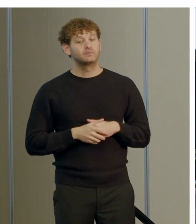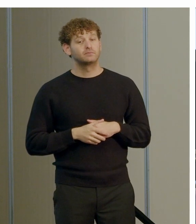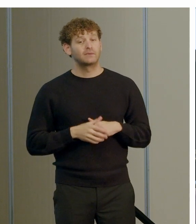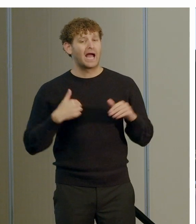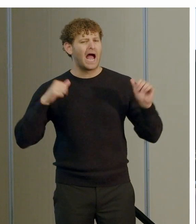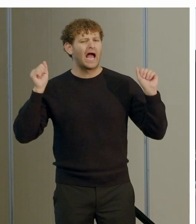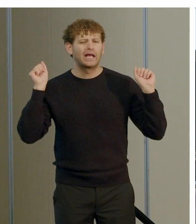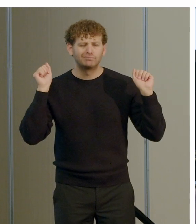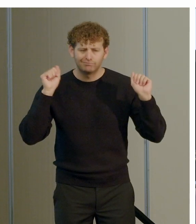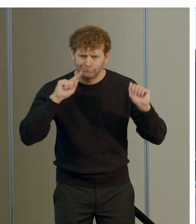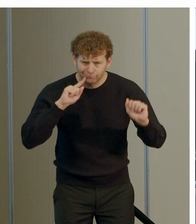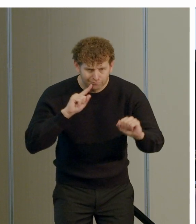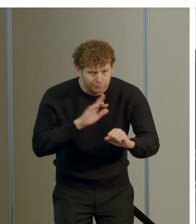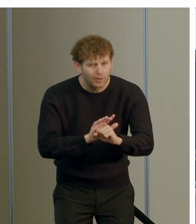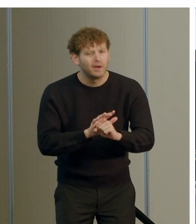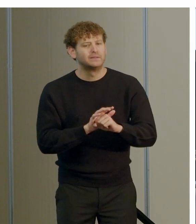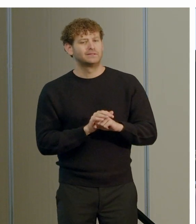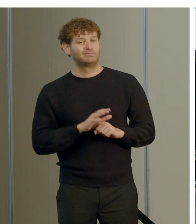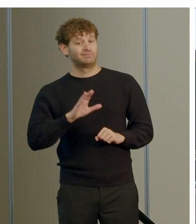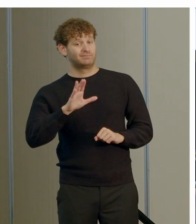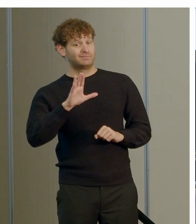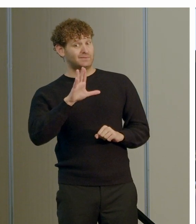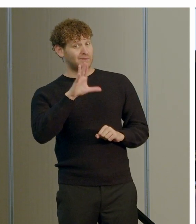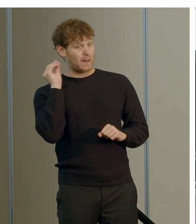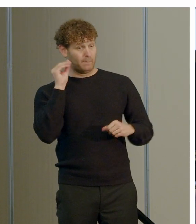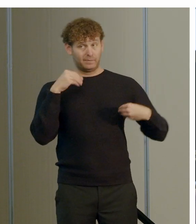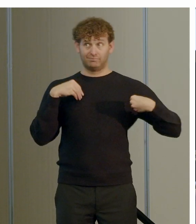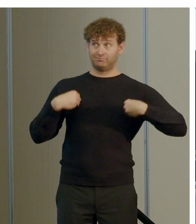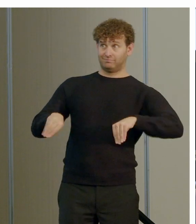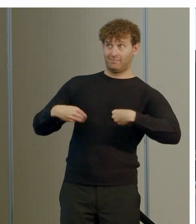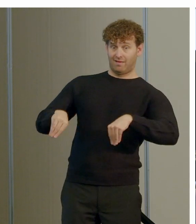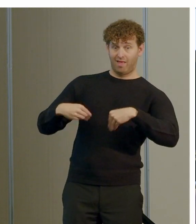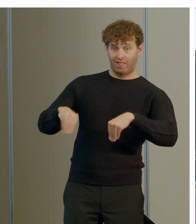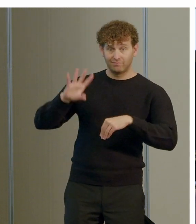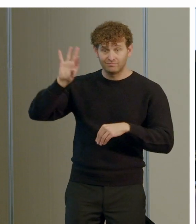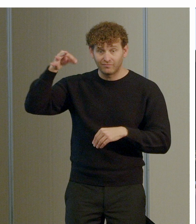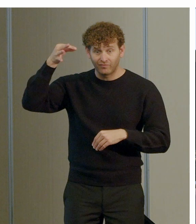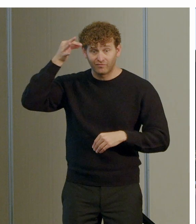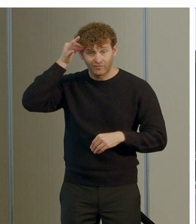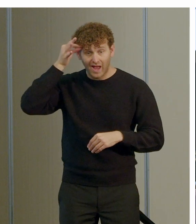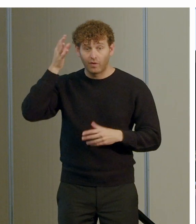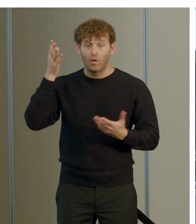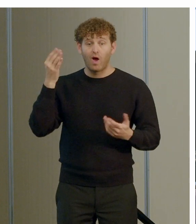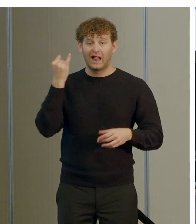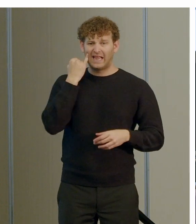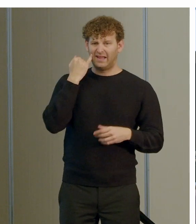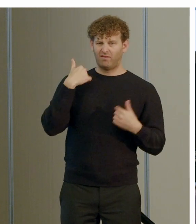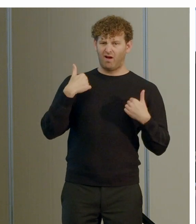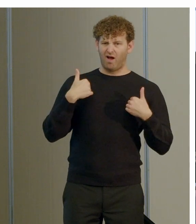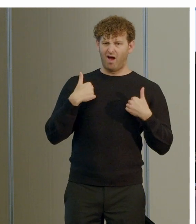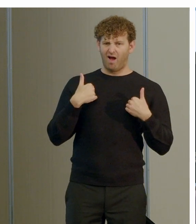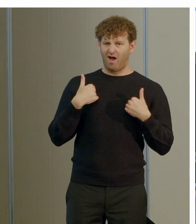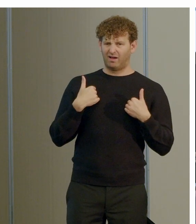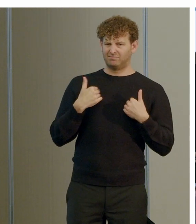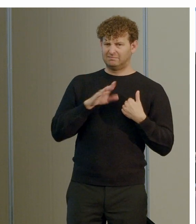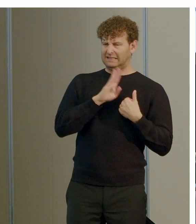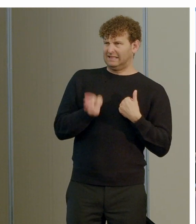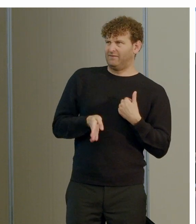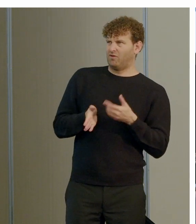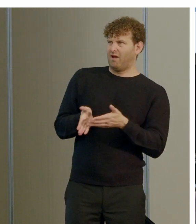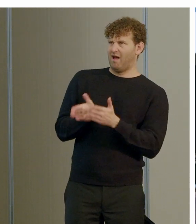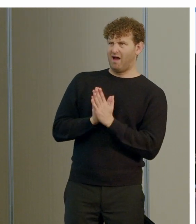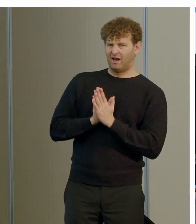that sold to the federal government and said, I've never been asked for an accessibility conformance report before, even though this law has been around